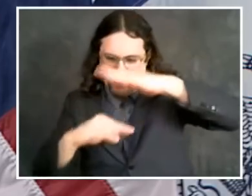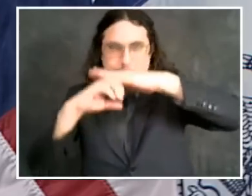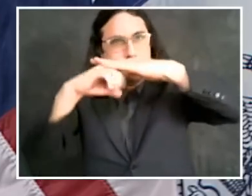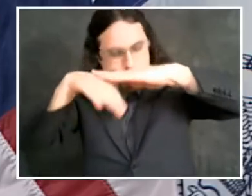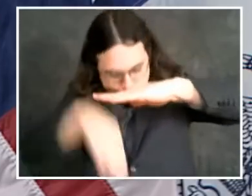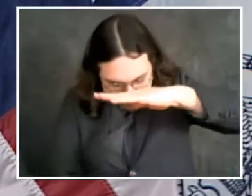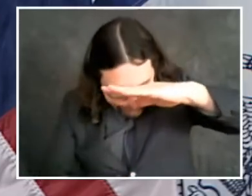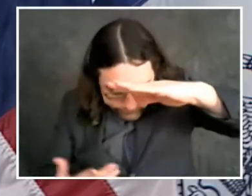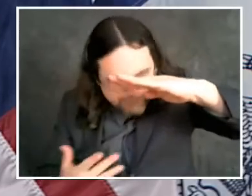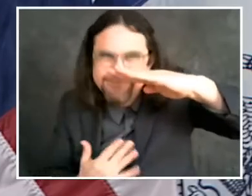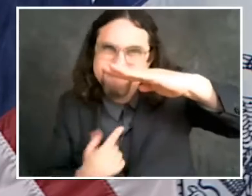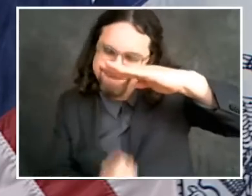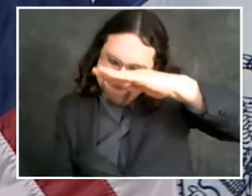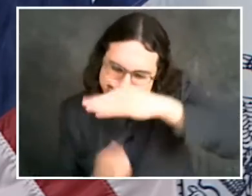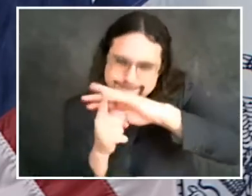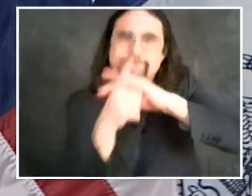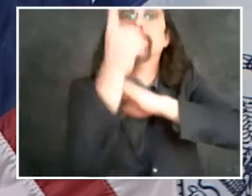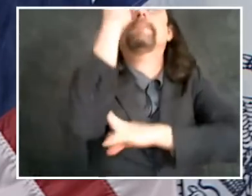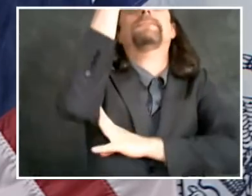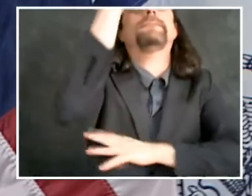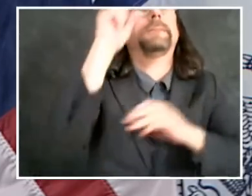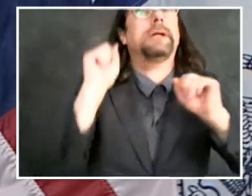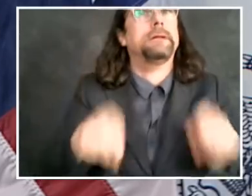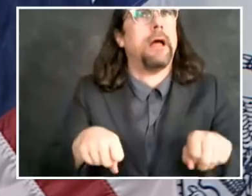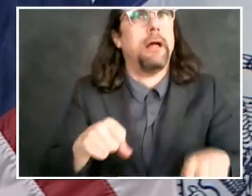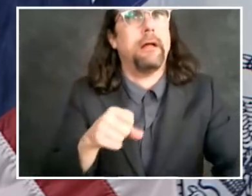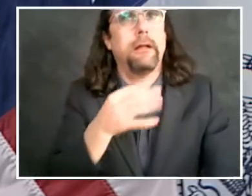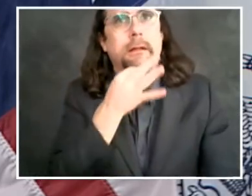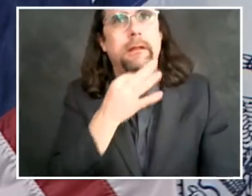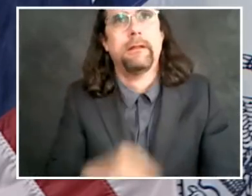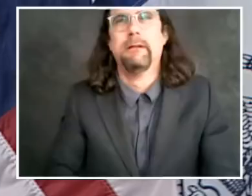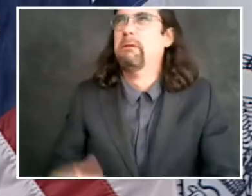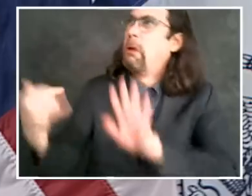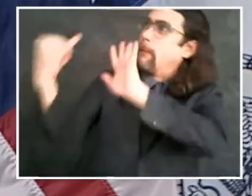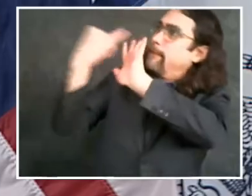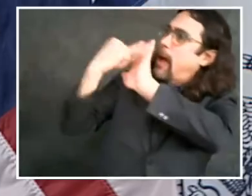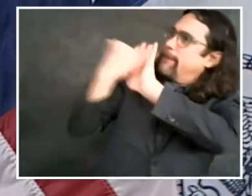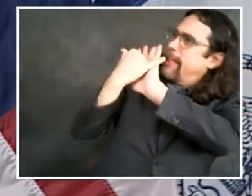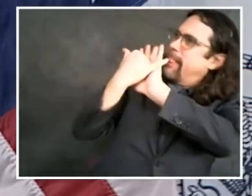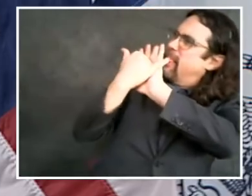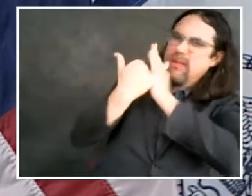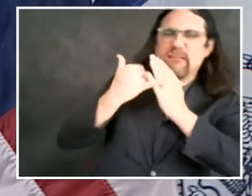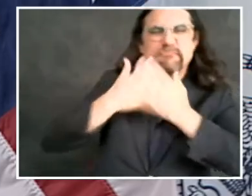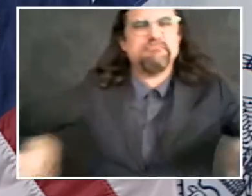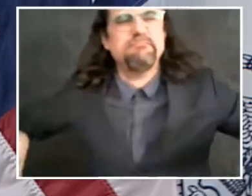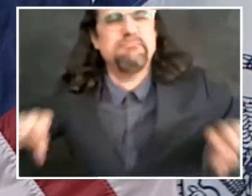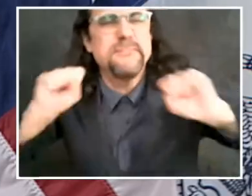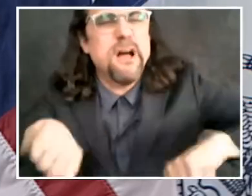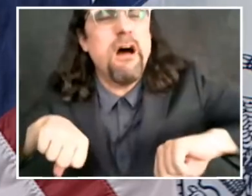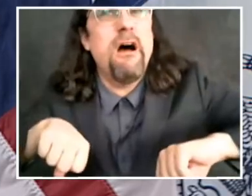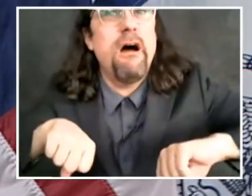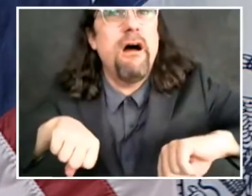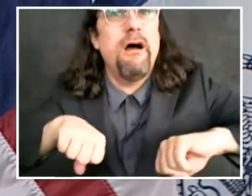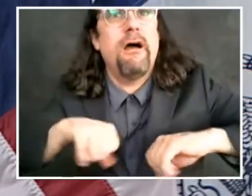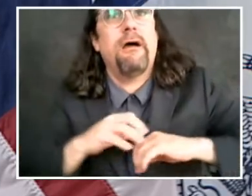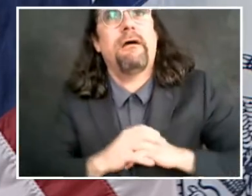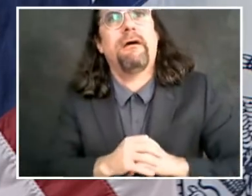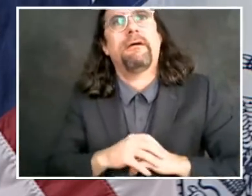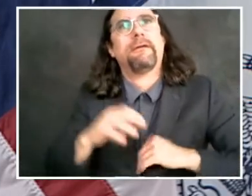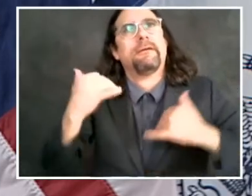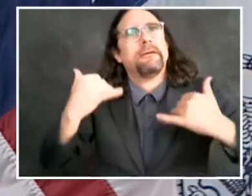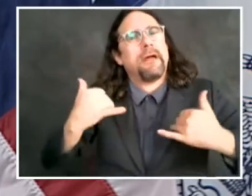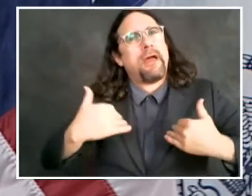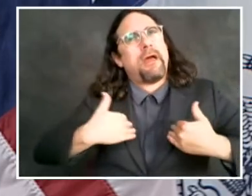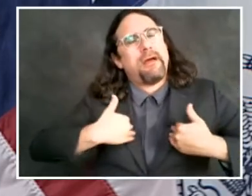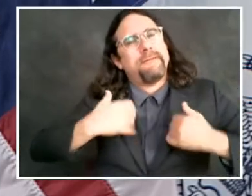around. It's happening over and over and over again in this crisis. It's been amazing to watch. My